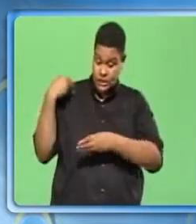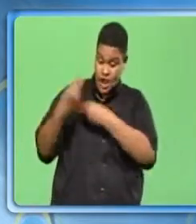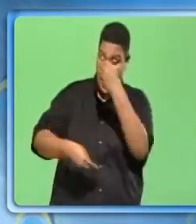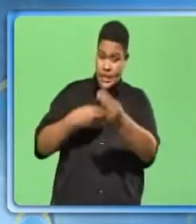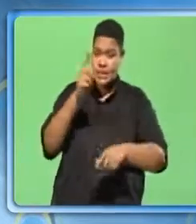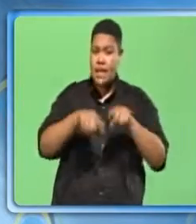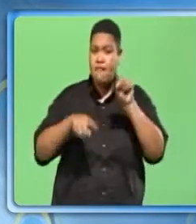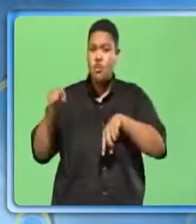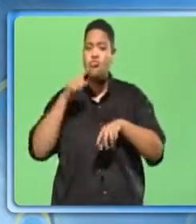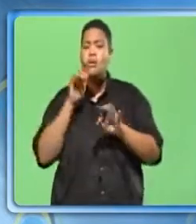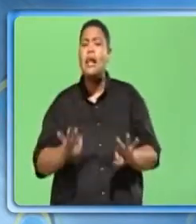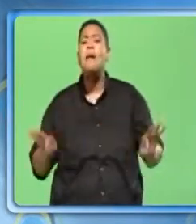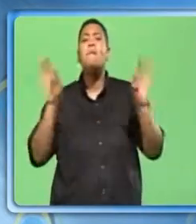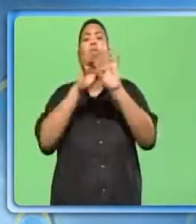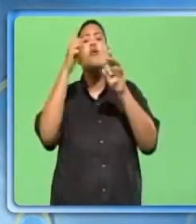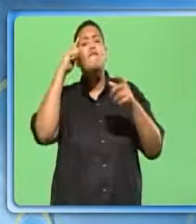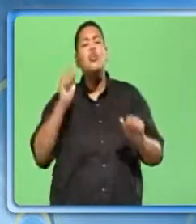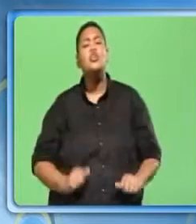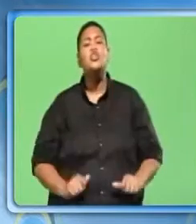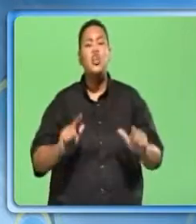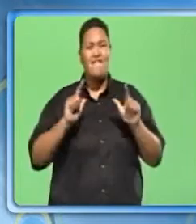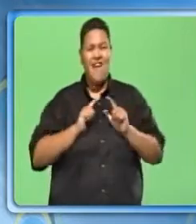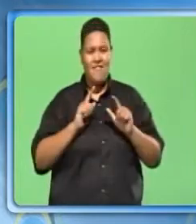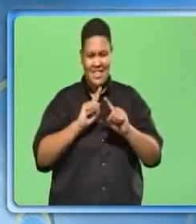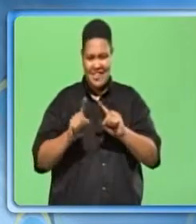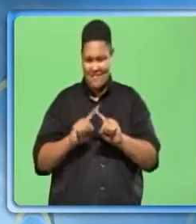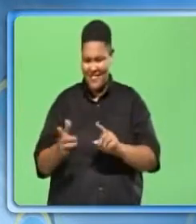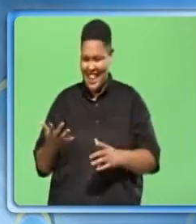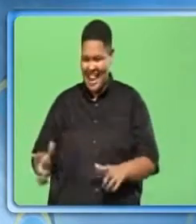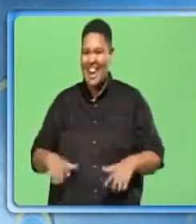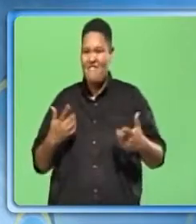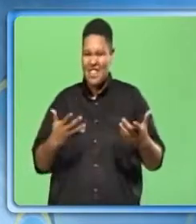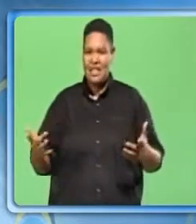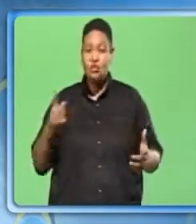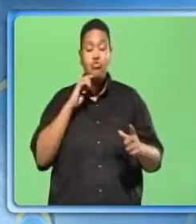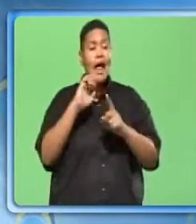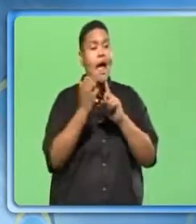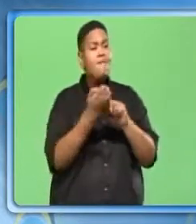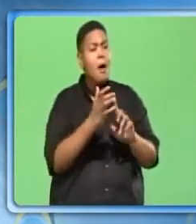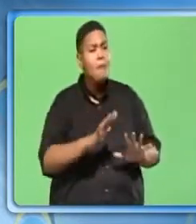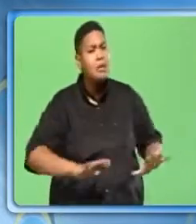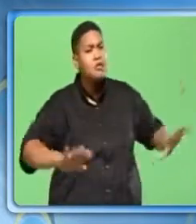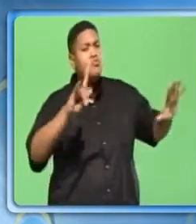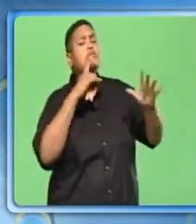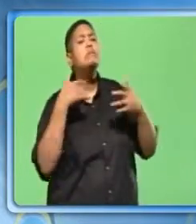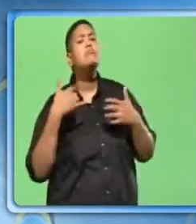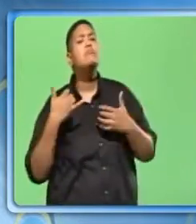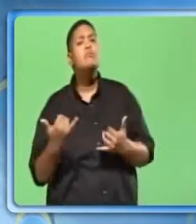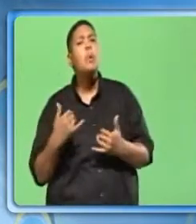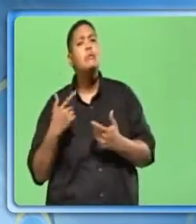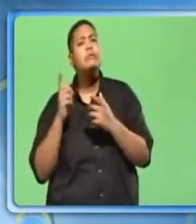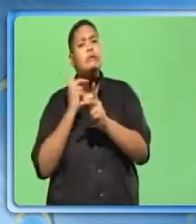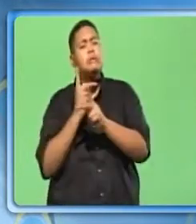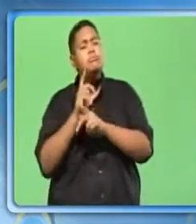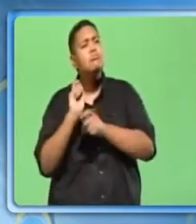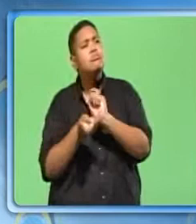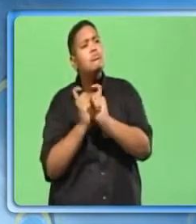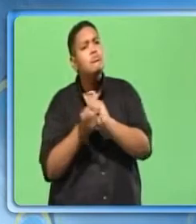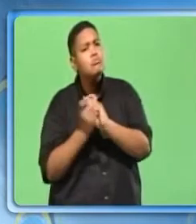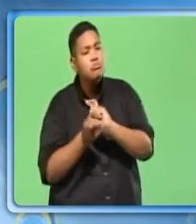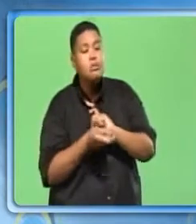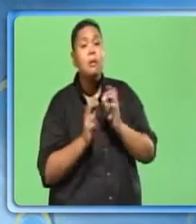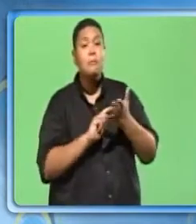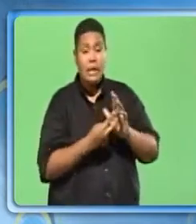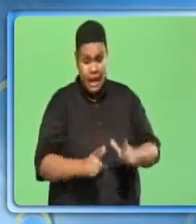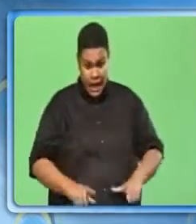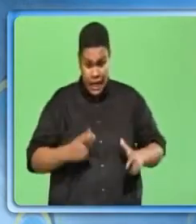is important for the survival of species. Environmental conditions continually change. As such,